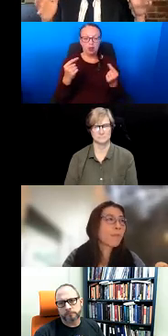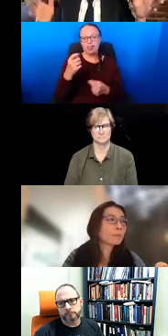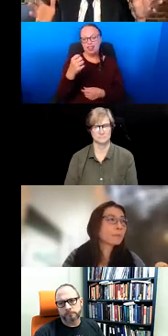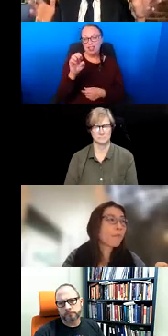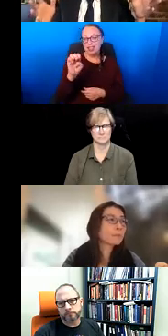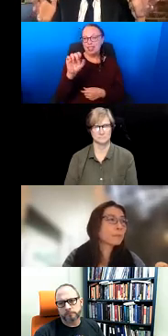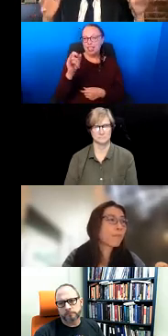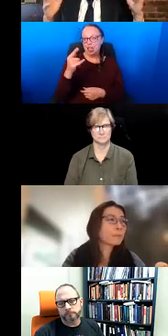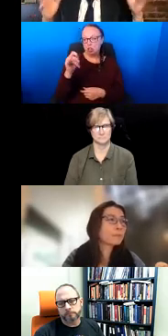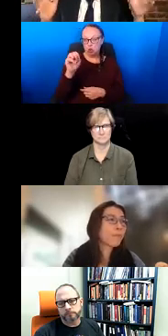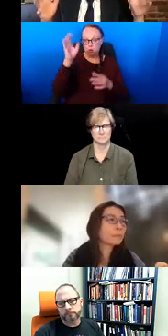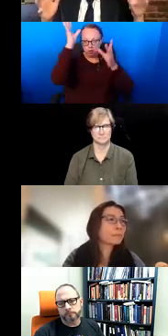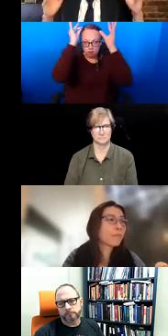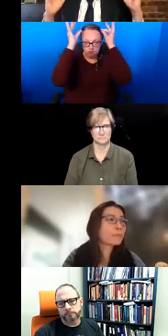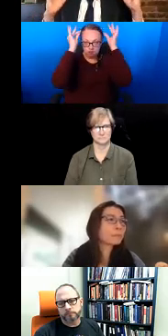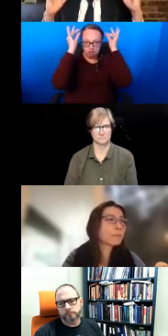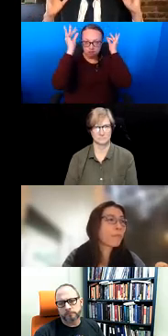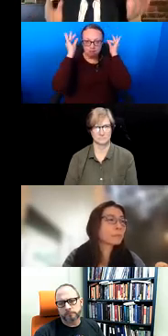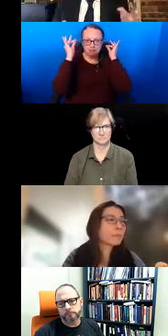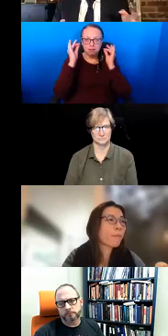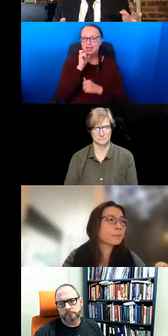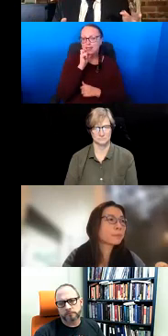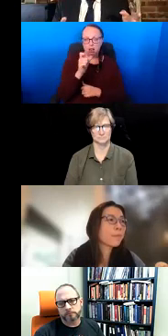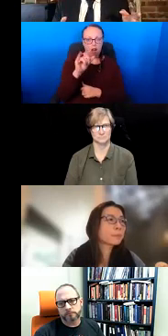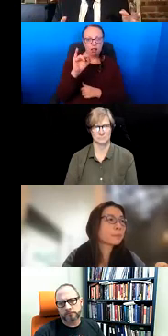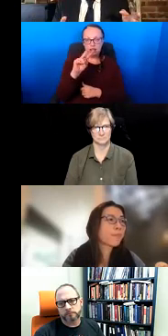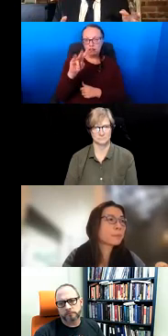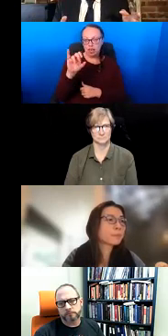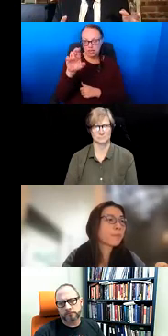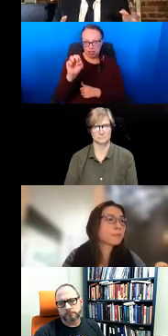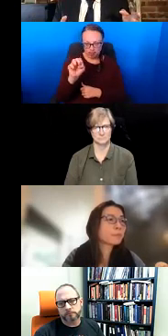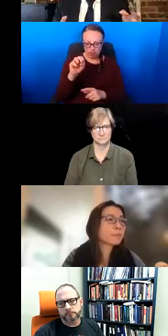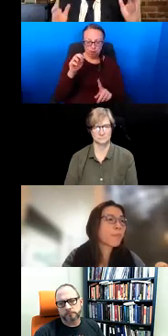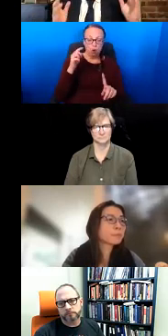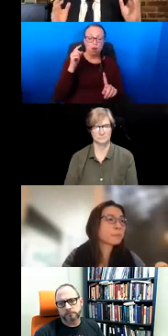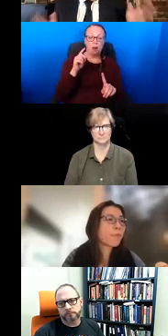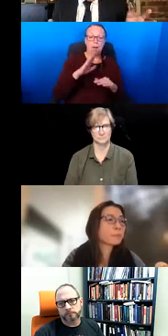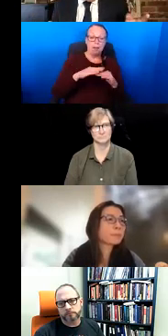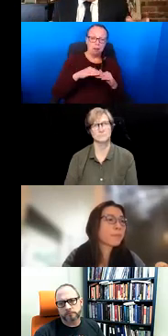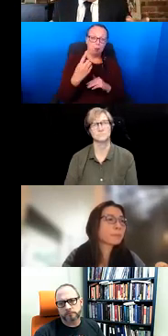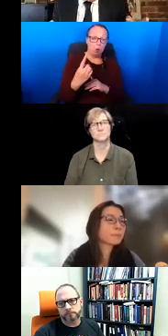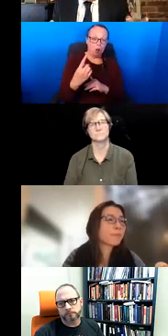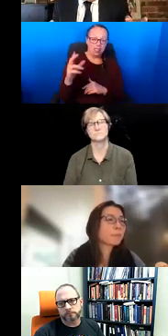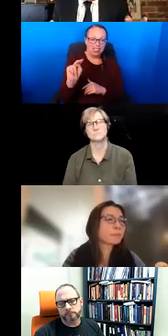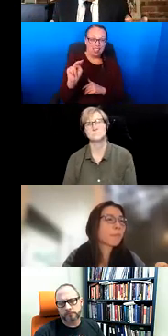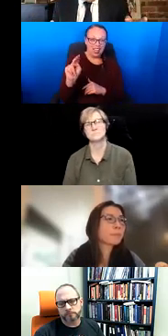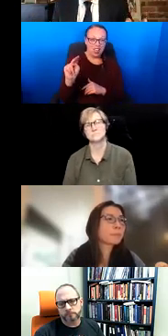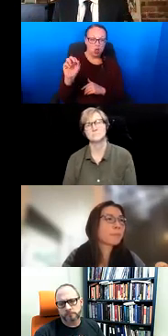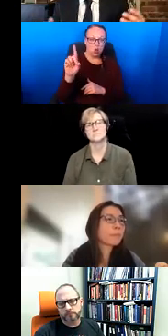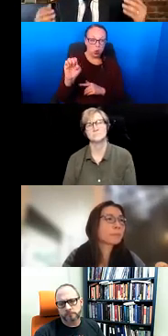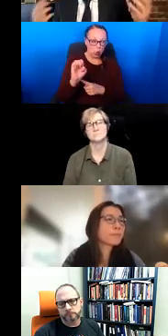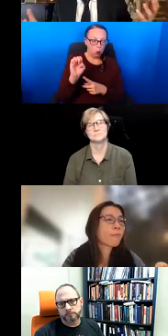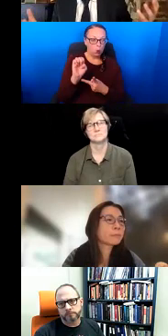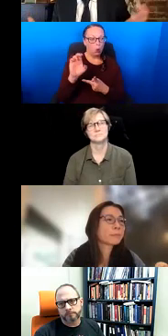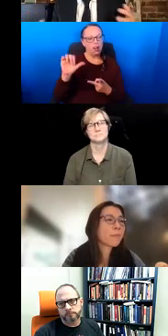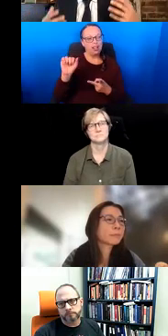to the scalp. It's non-invasive. At least one of those electrodes must be an anode. At least one of those electrodes must be a cathode, because